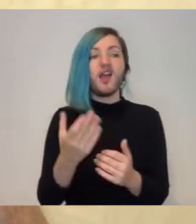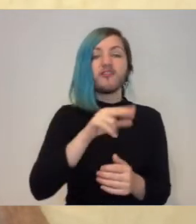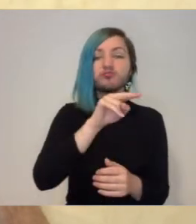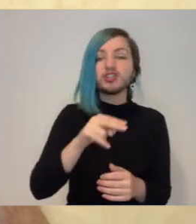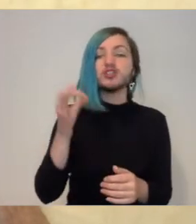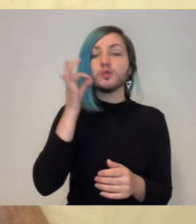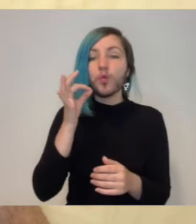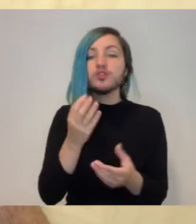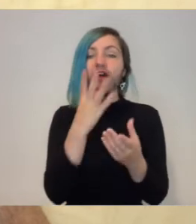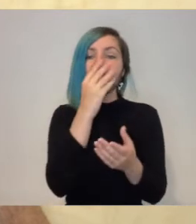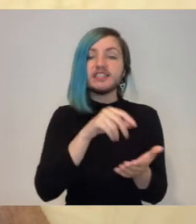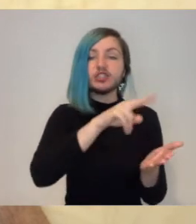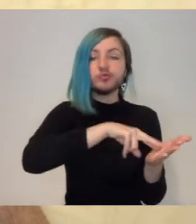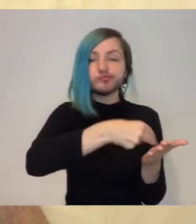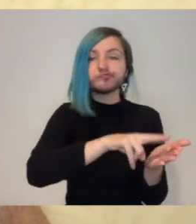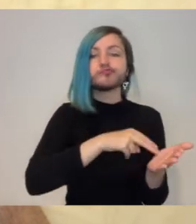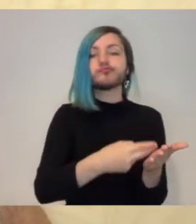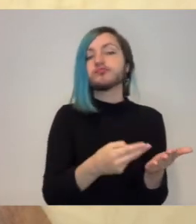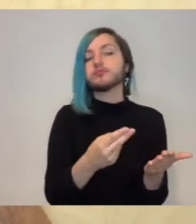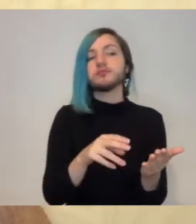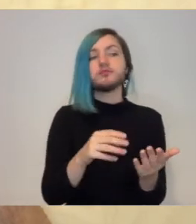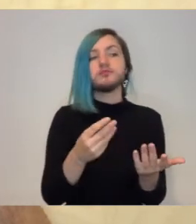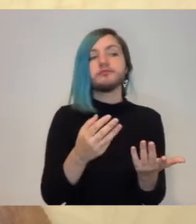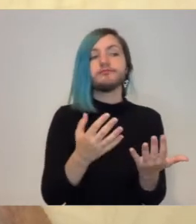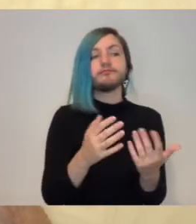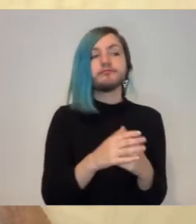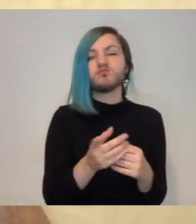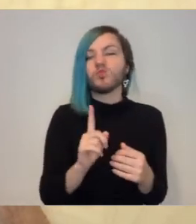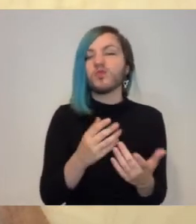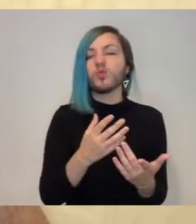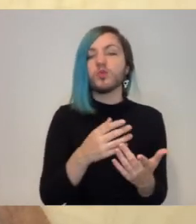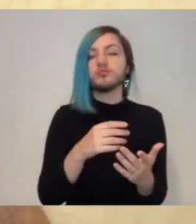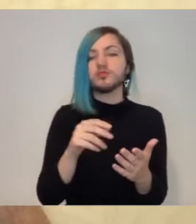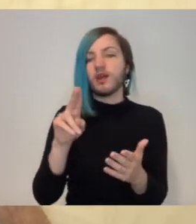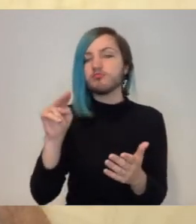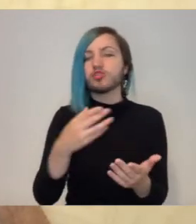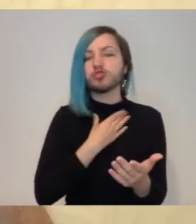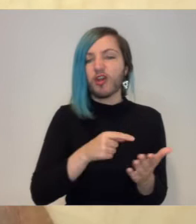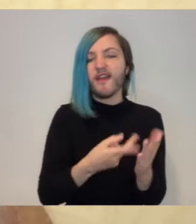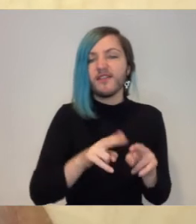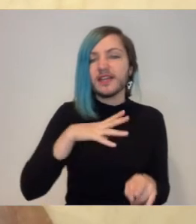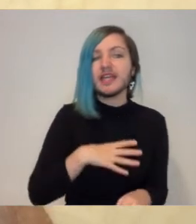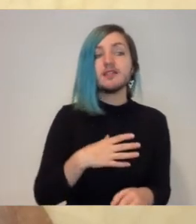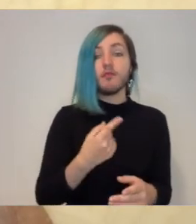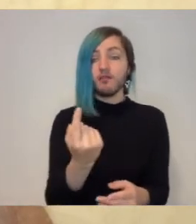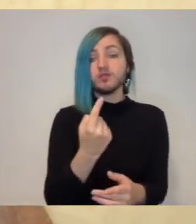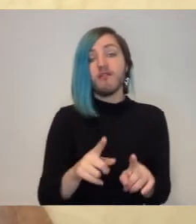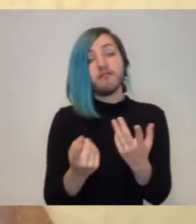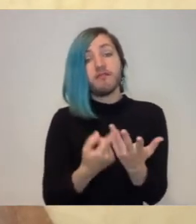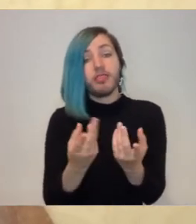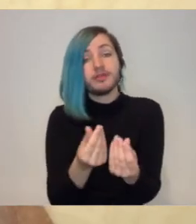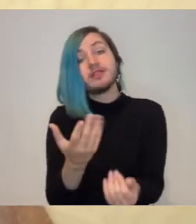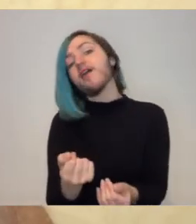of tissue here just to dry up my brushes if I need to do that. But if you've got other materials like